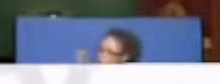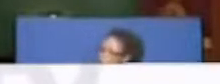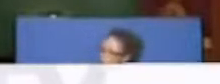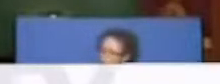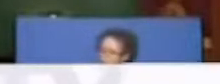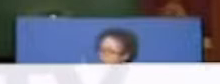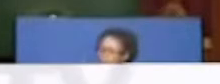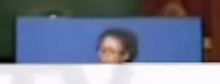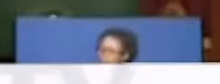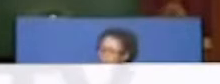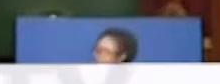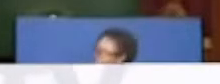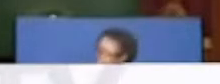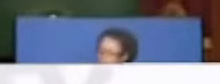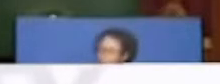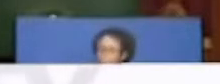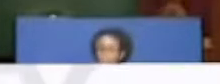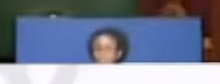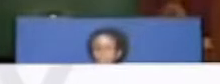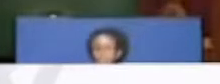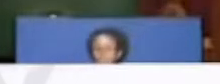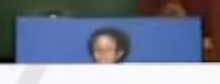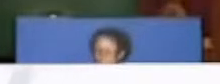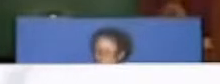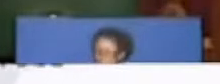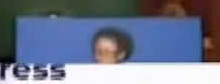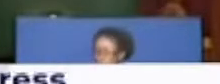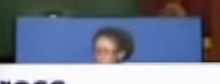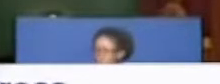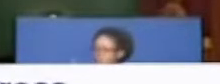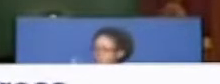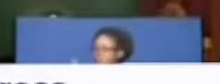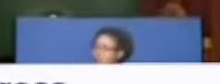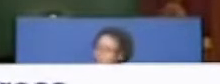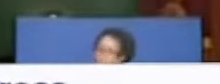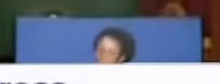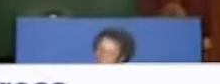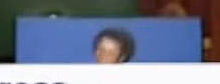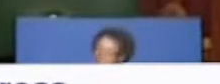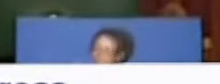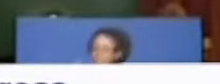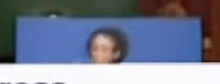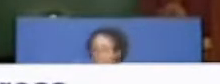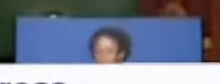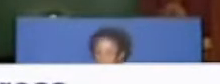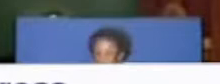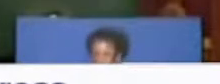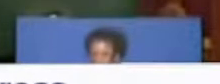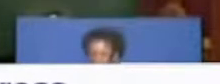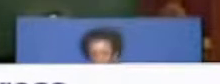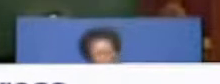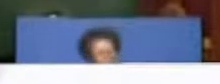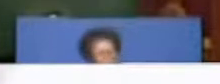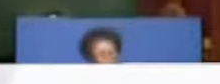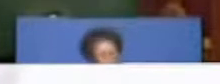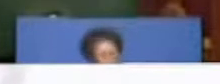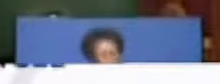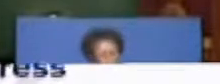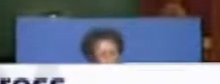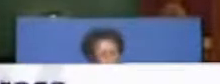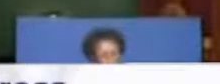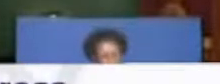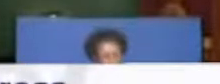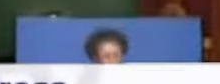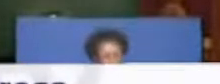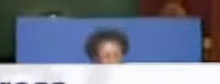an average of 2 ICU beds in each county. But in the face of COVID, this reality